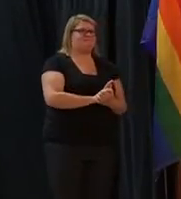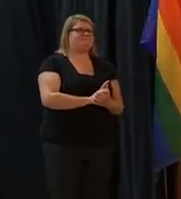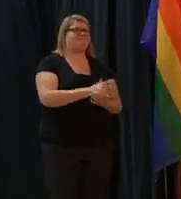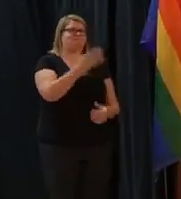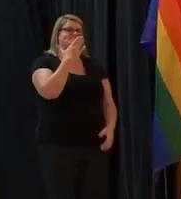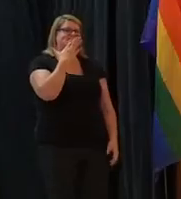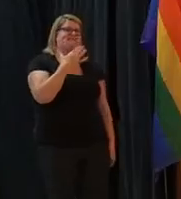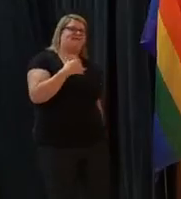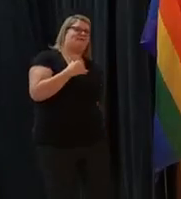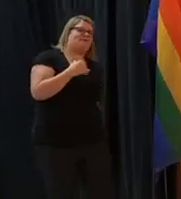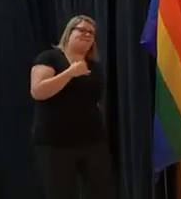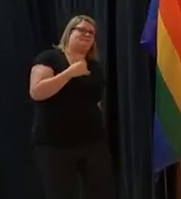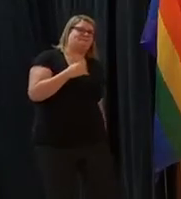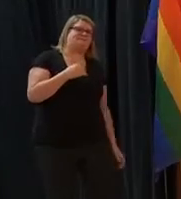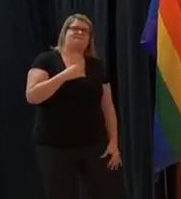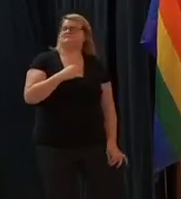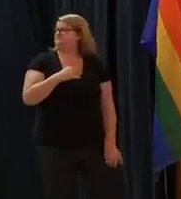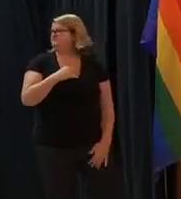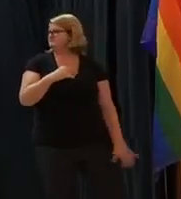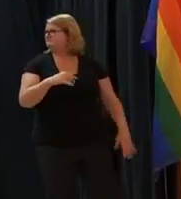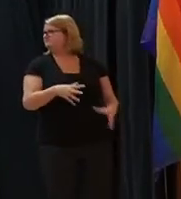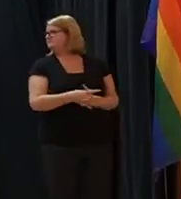Thank you.